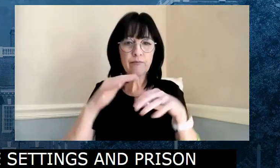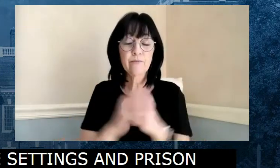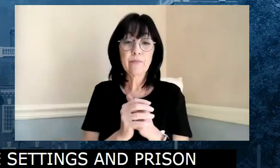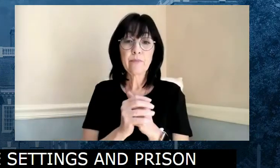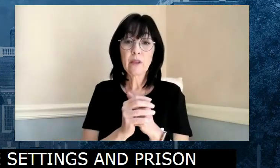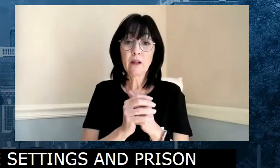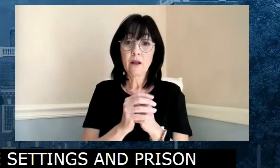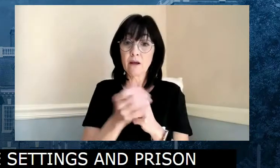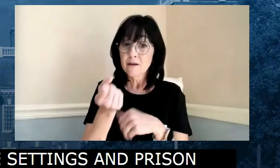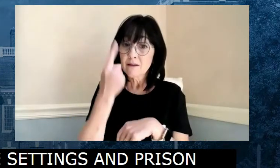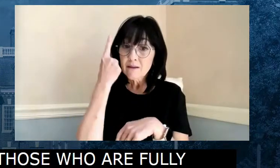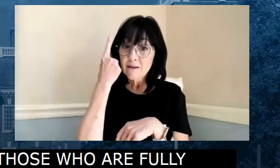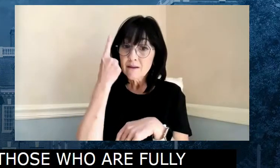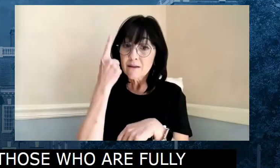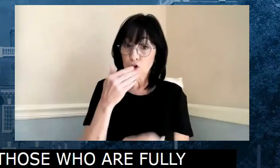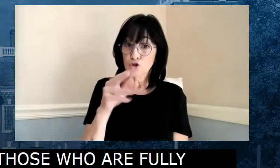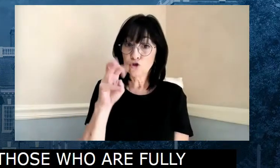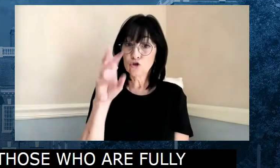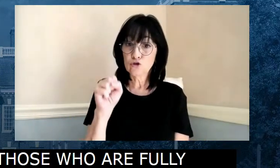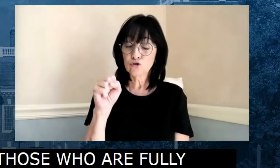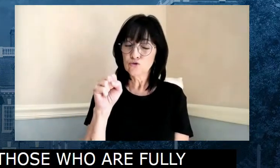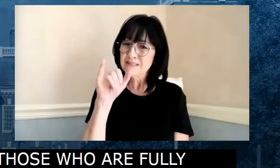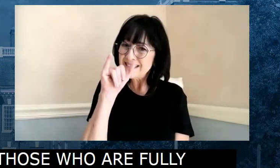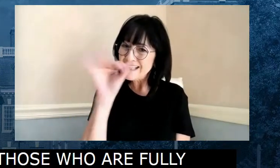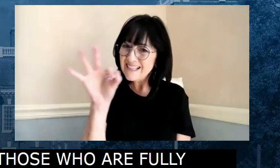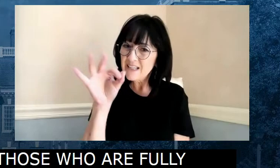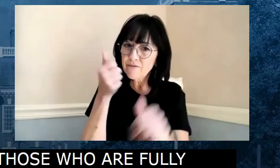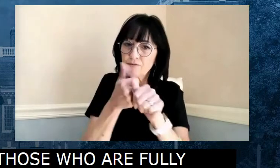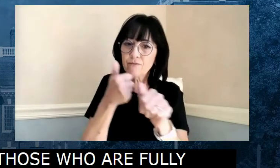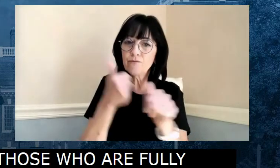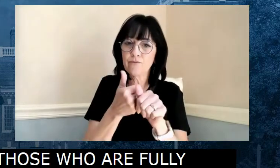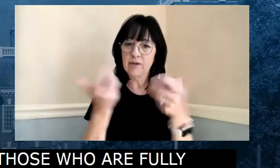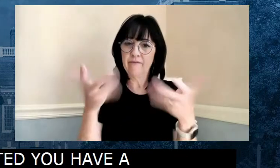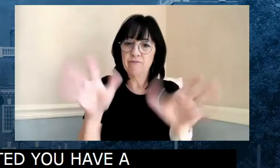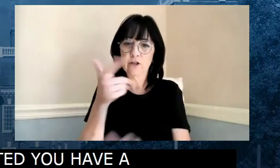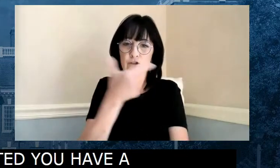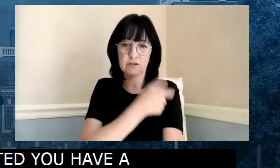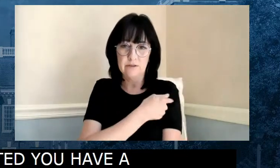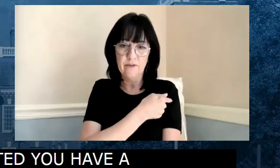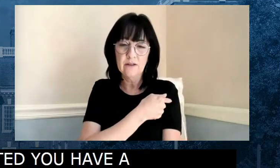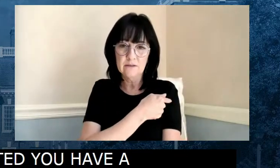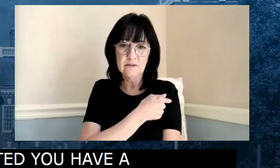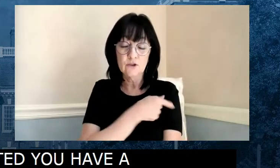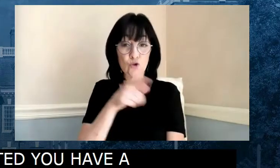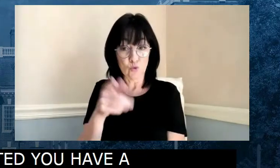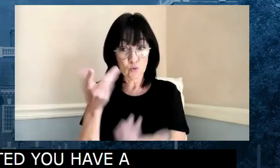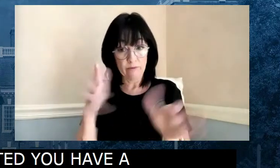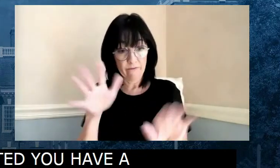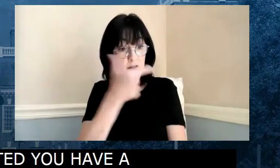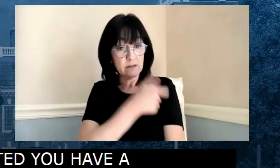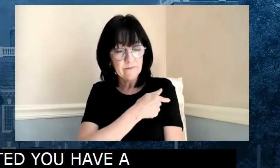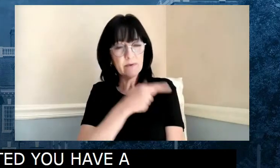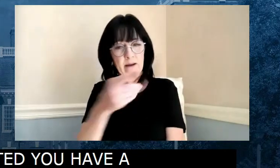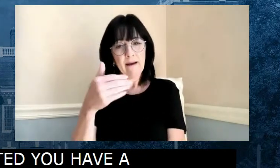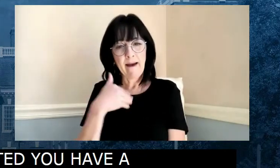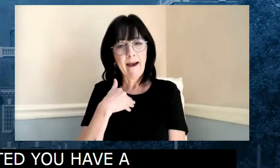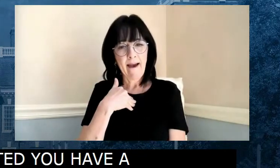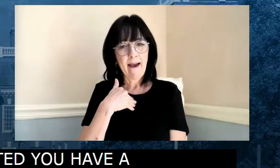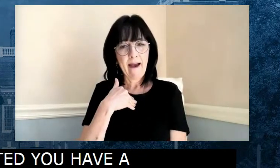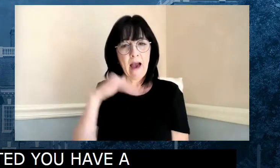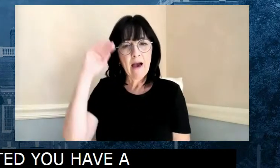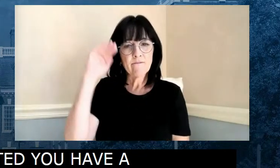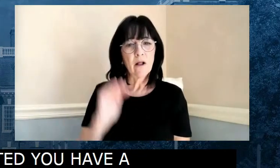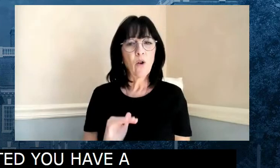you're fully vaccinated, you have a significantly reduced risk of catching COVID, but the unvaccinated person next to you